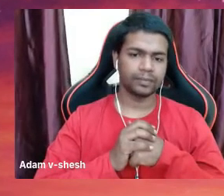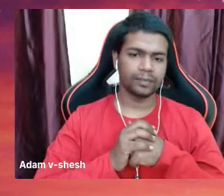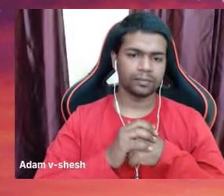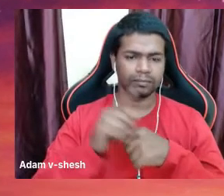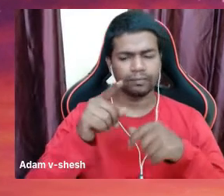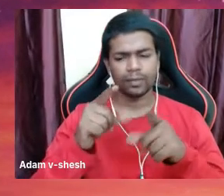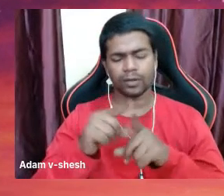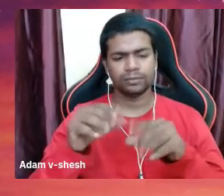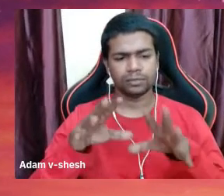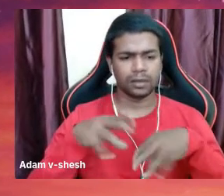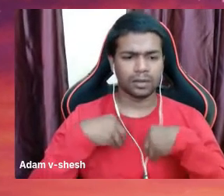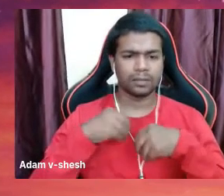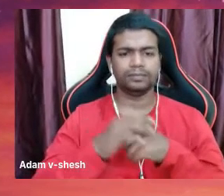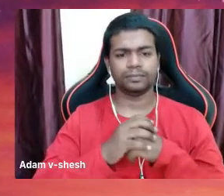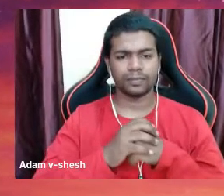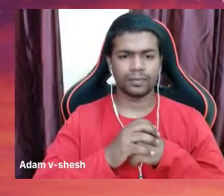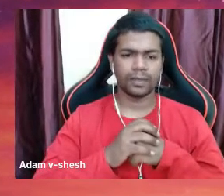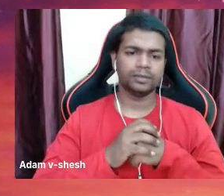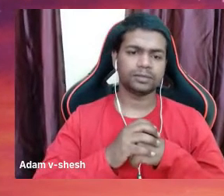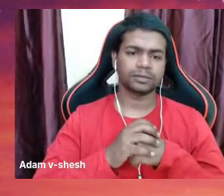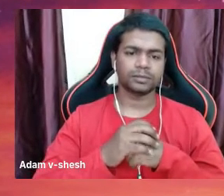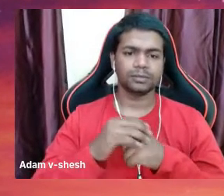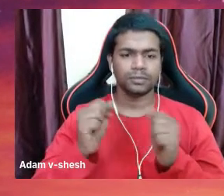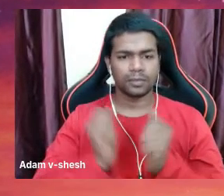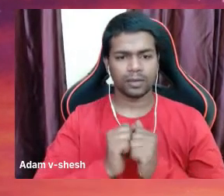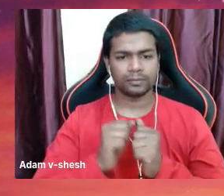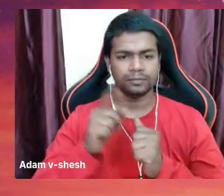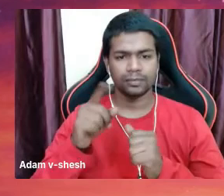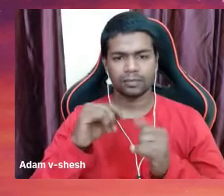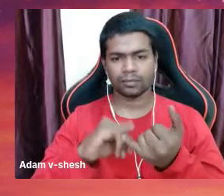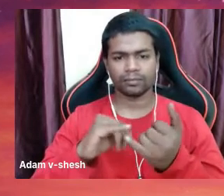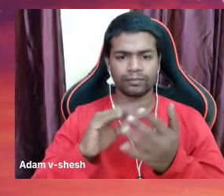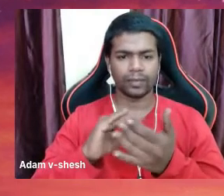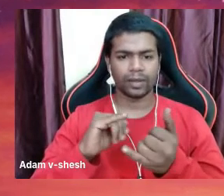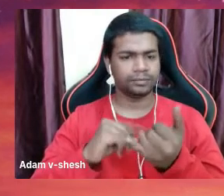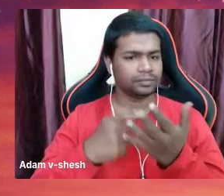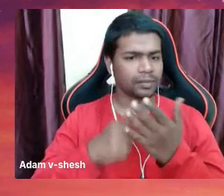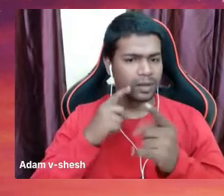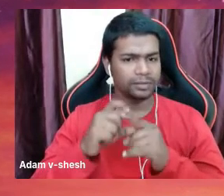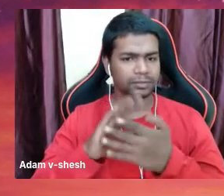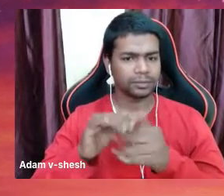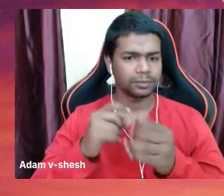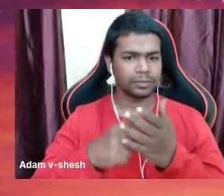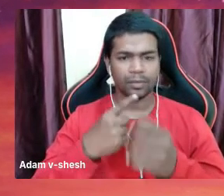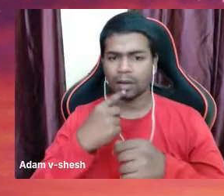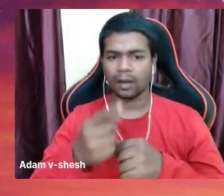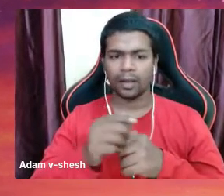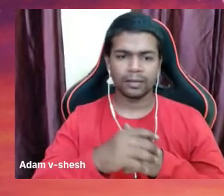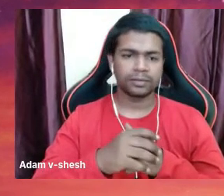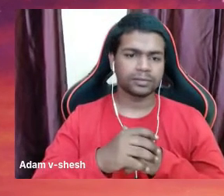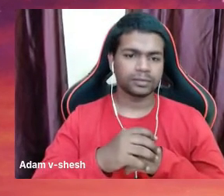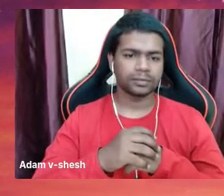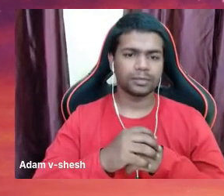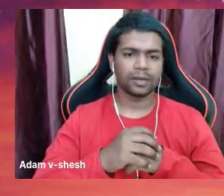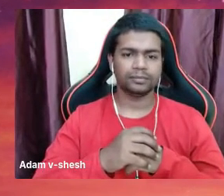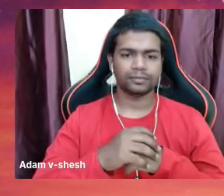I do agree. Transition that. I do agree with what Sridhar says, and I myself a proponent of it, and I sort